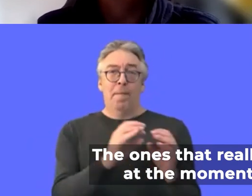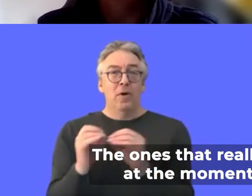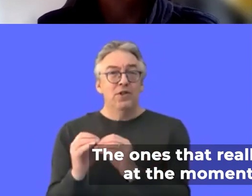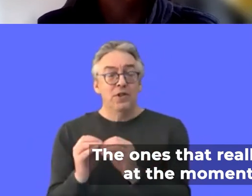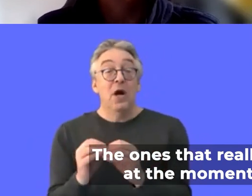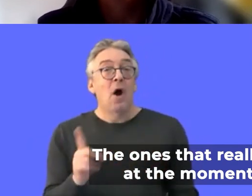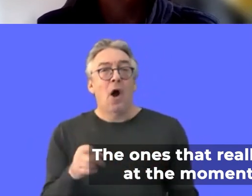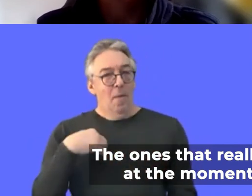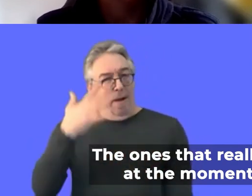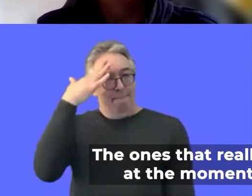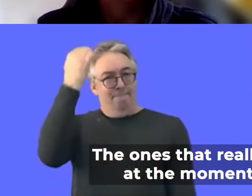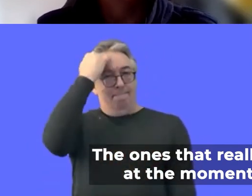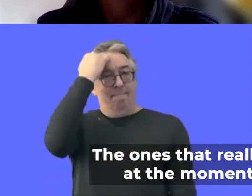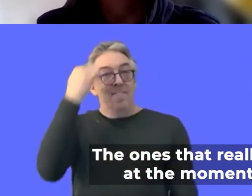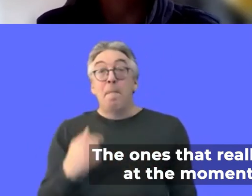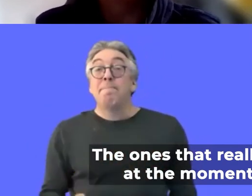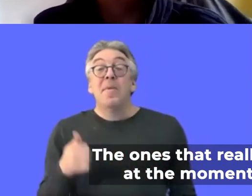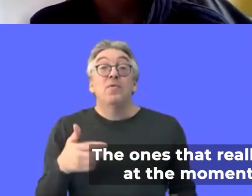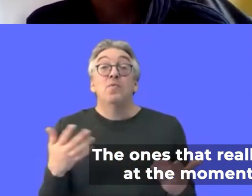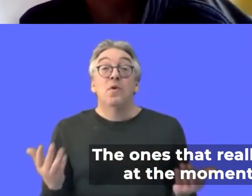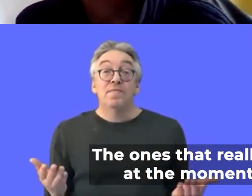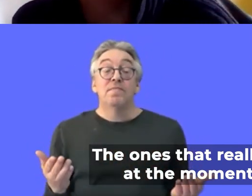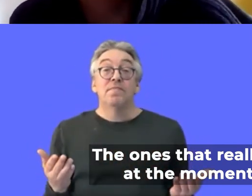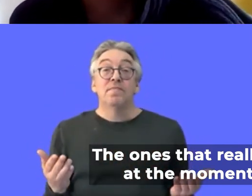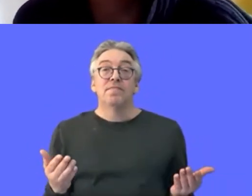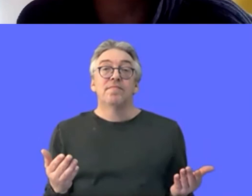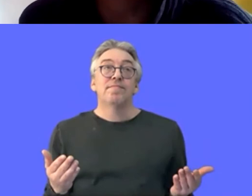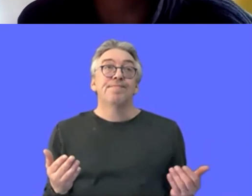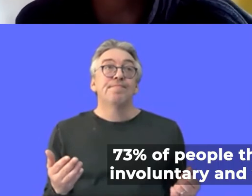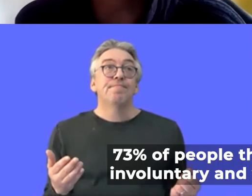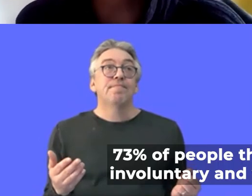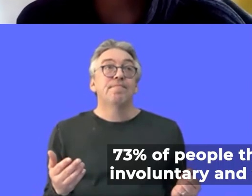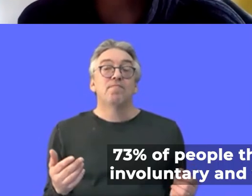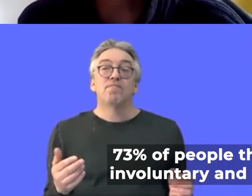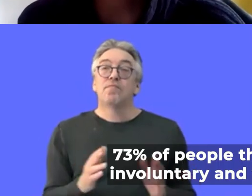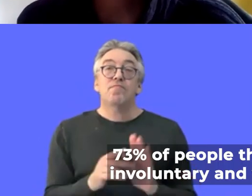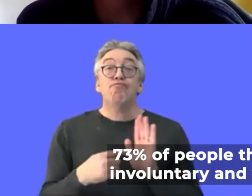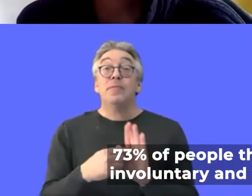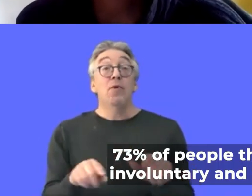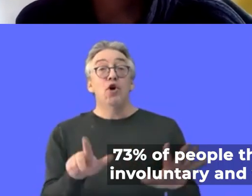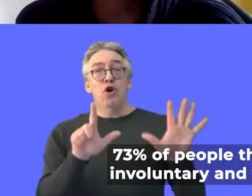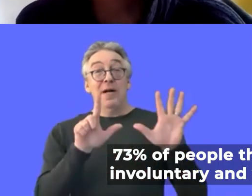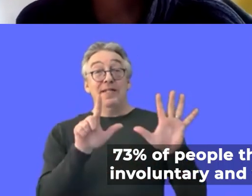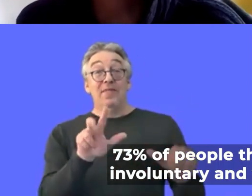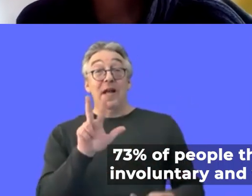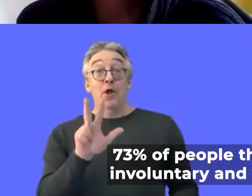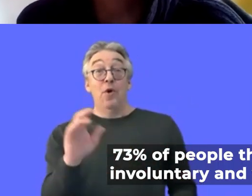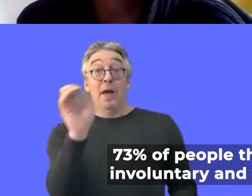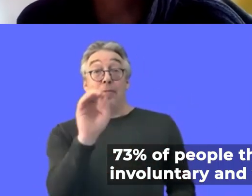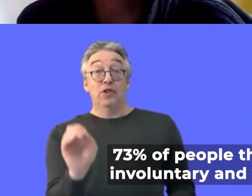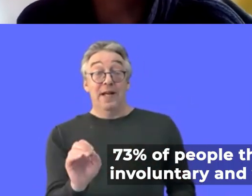in my mind at the moment are things like 73% of people that lose their